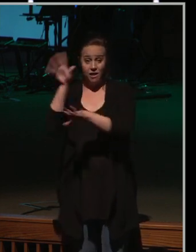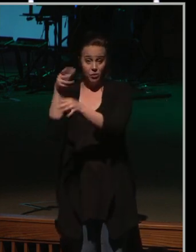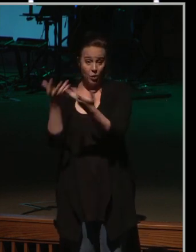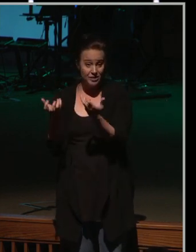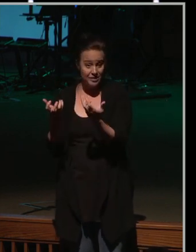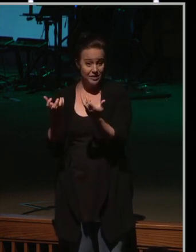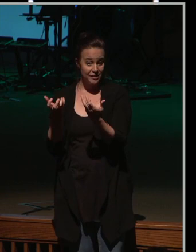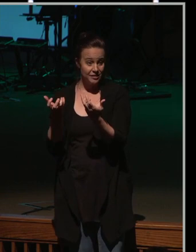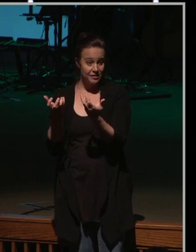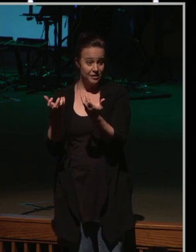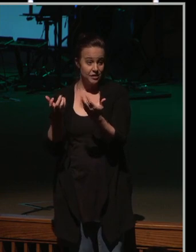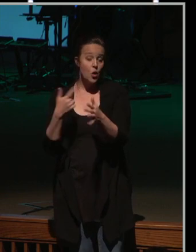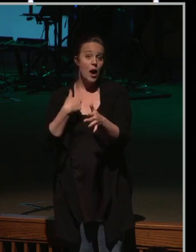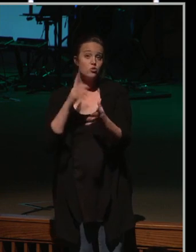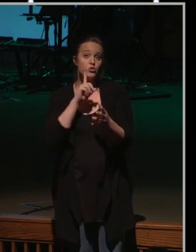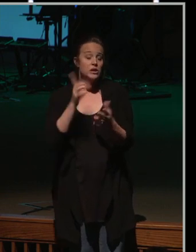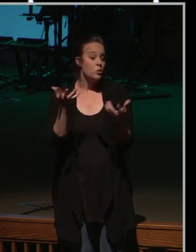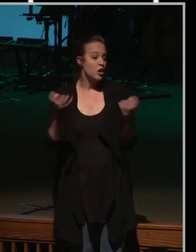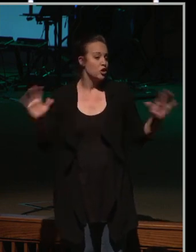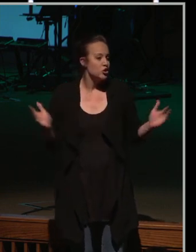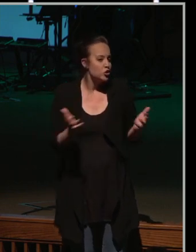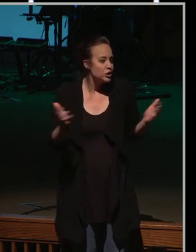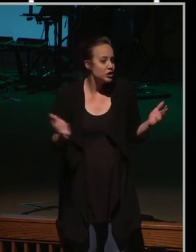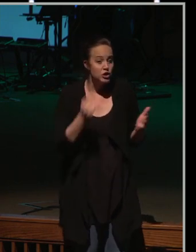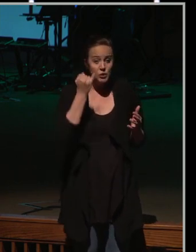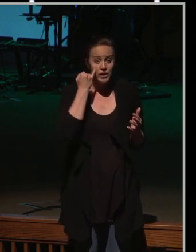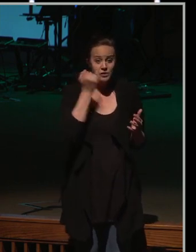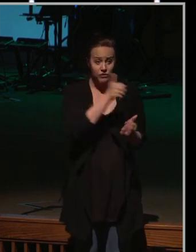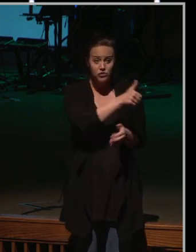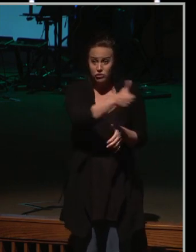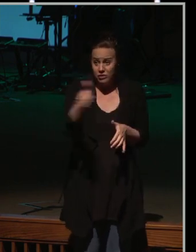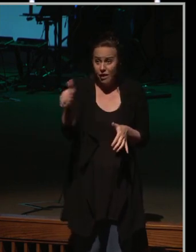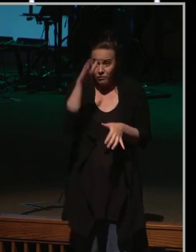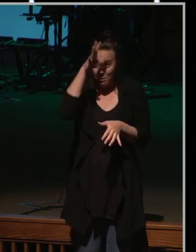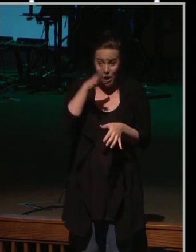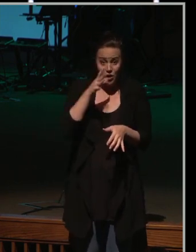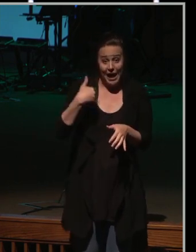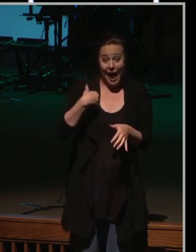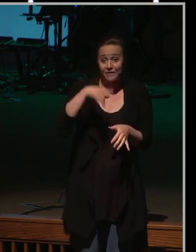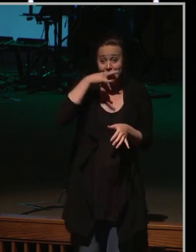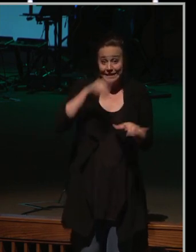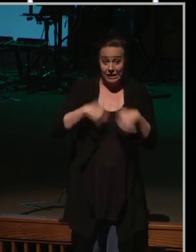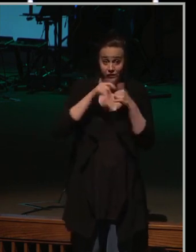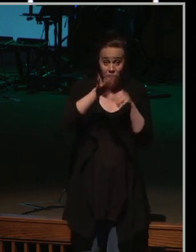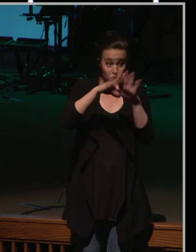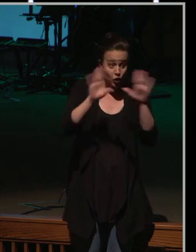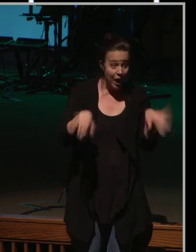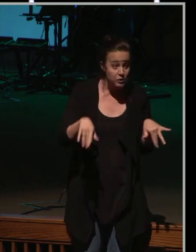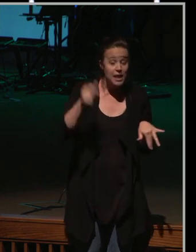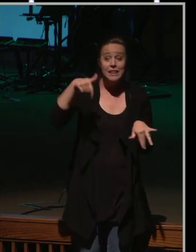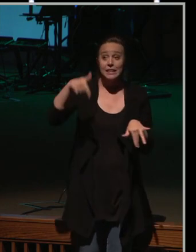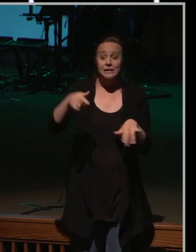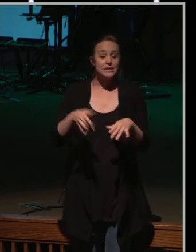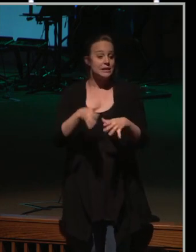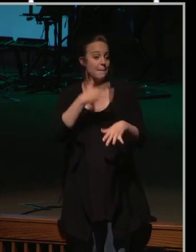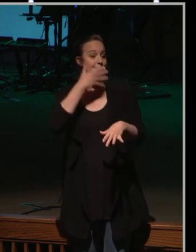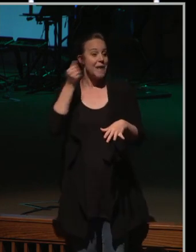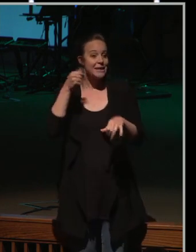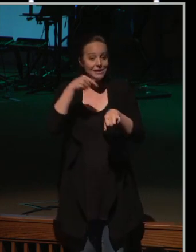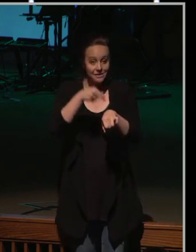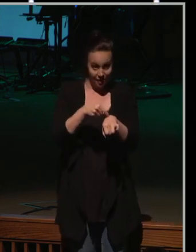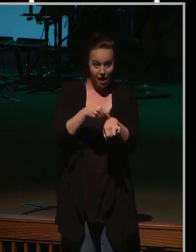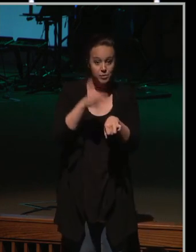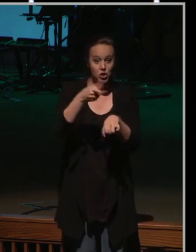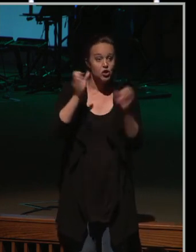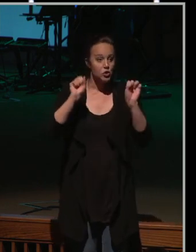And so I want to encourage you, those of you who have children in the home, this is the time. This is the best opportunity that you have to instill a way